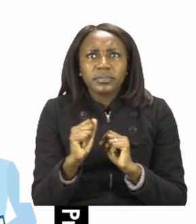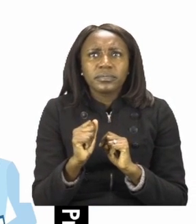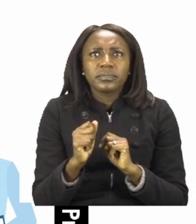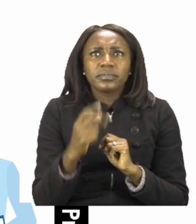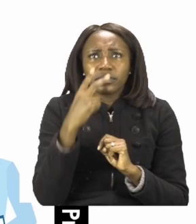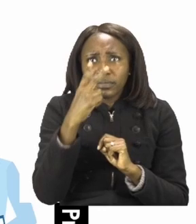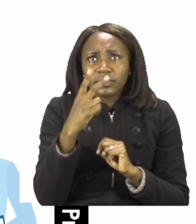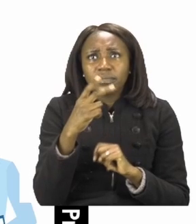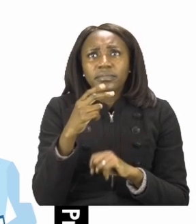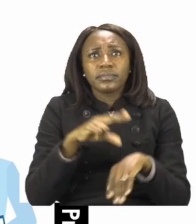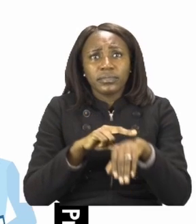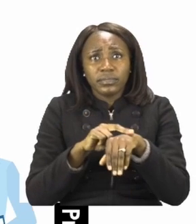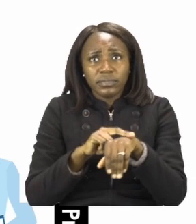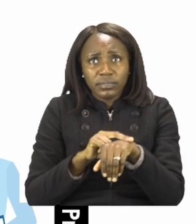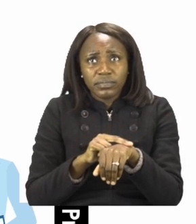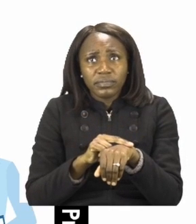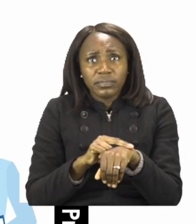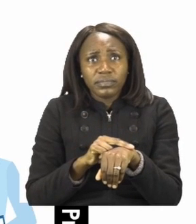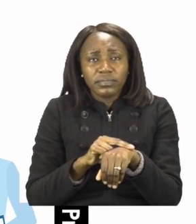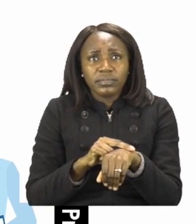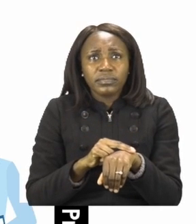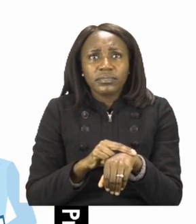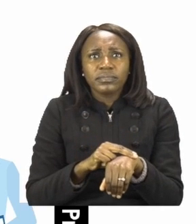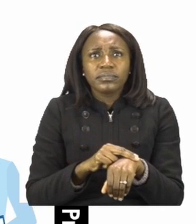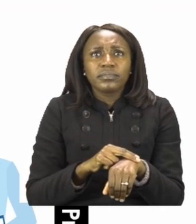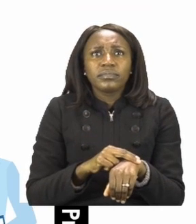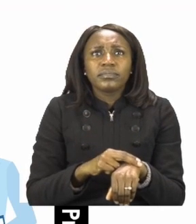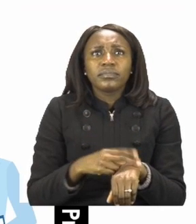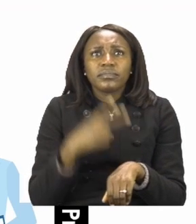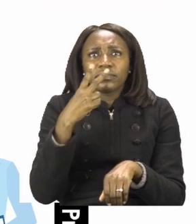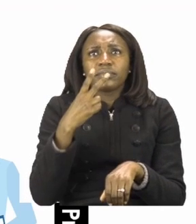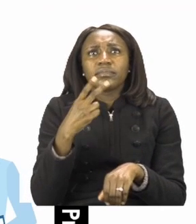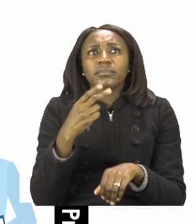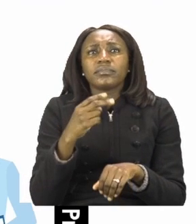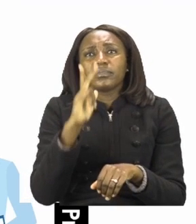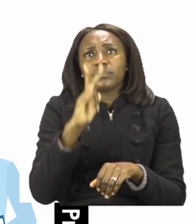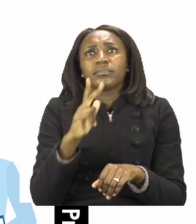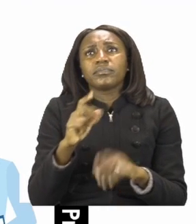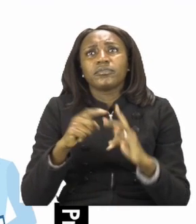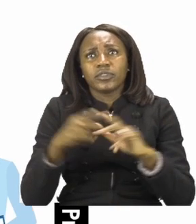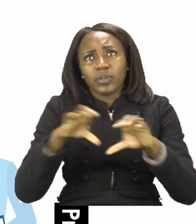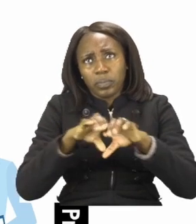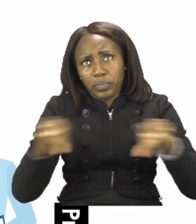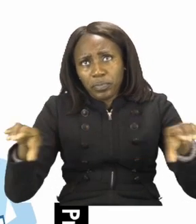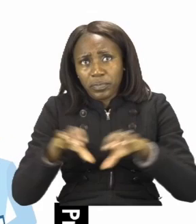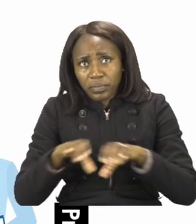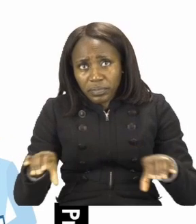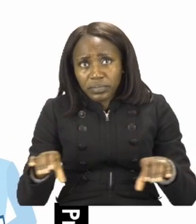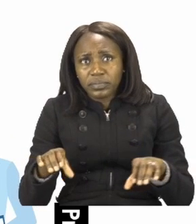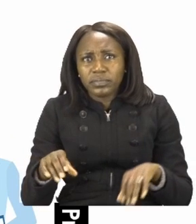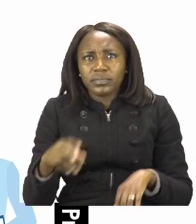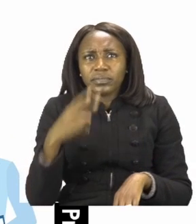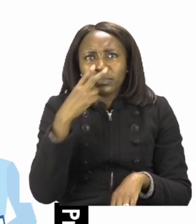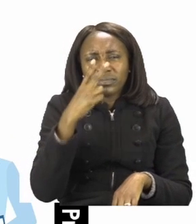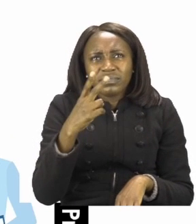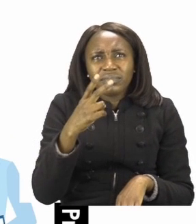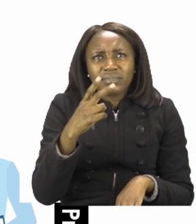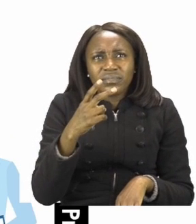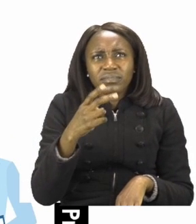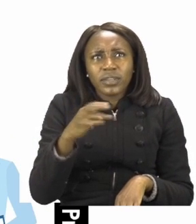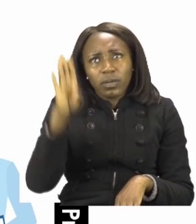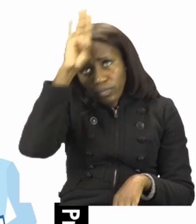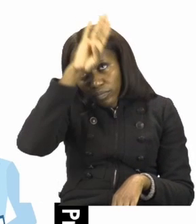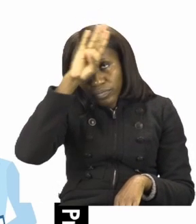a doctor. I can see a plumber. I can see a